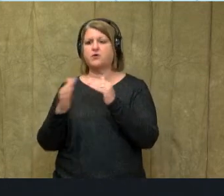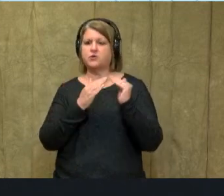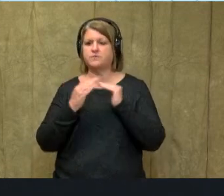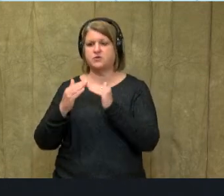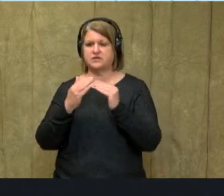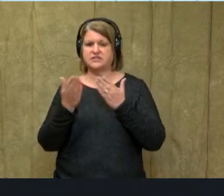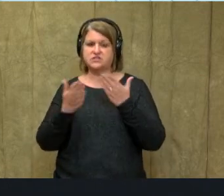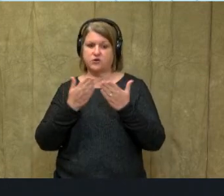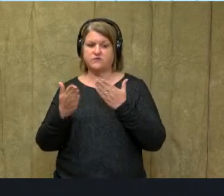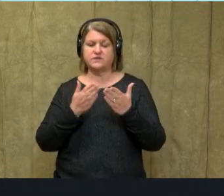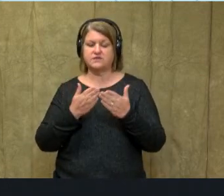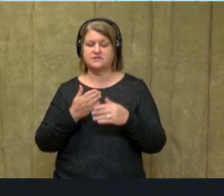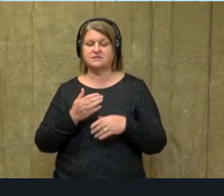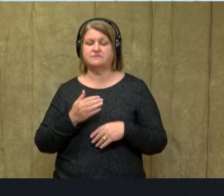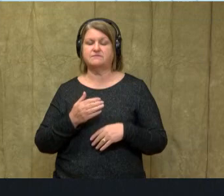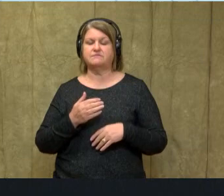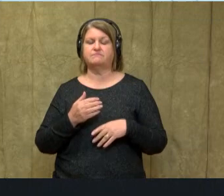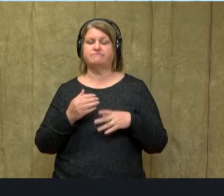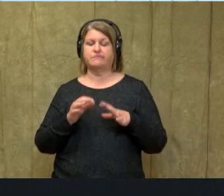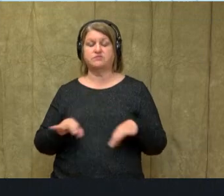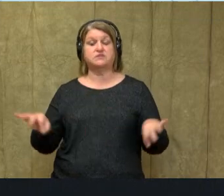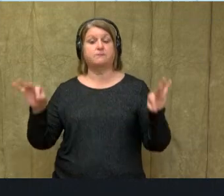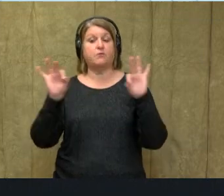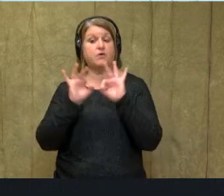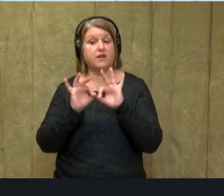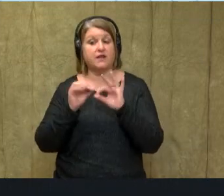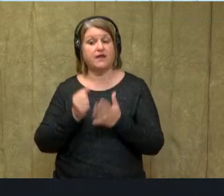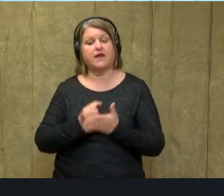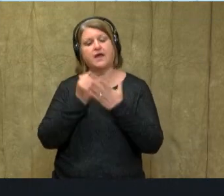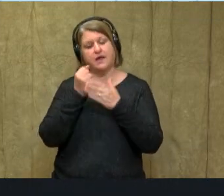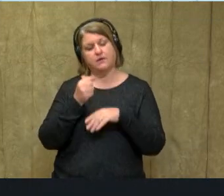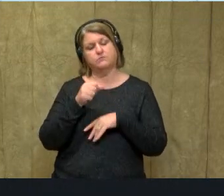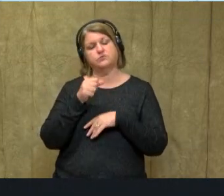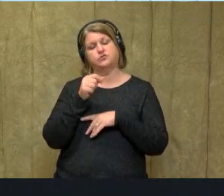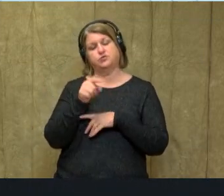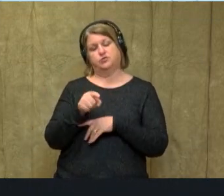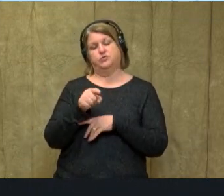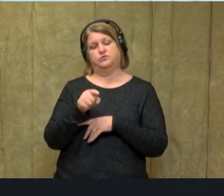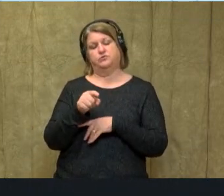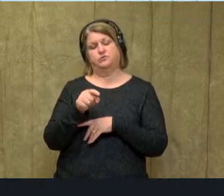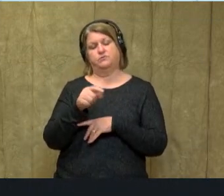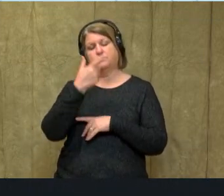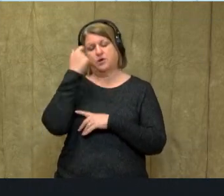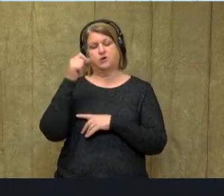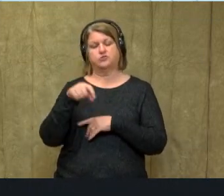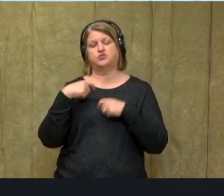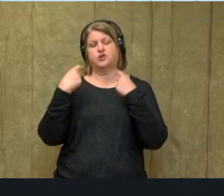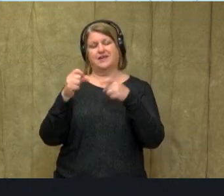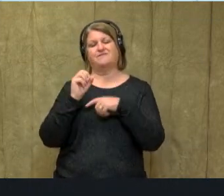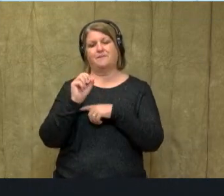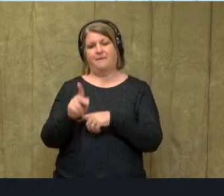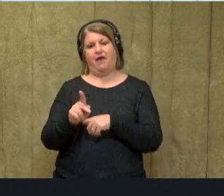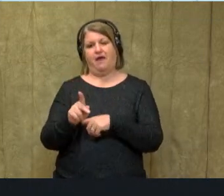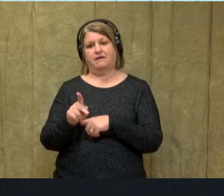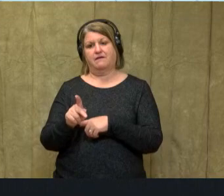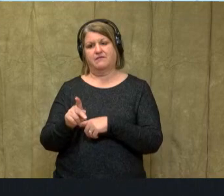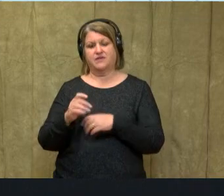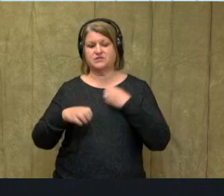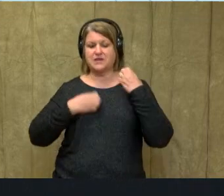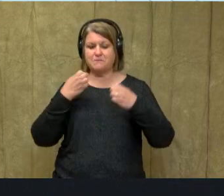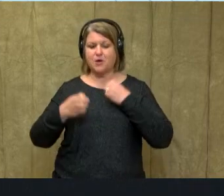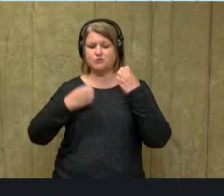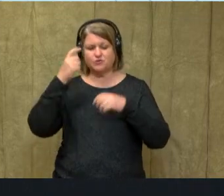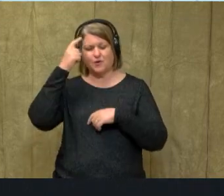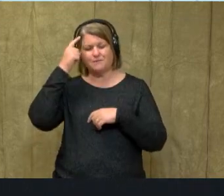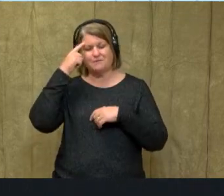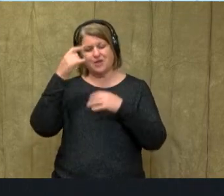helps you. It helps you because you're giving back. And so there's an emotional and mental reward for helping someone else.